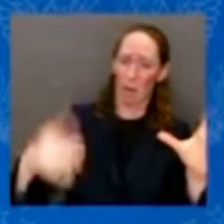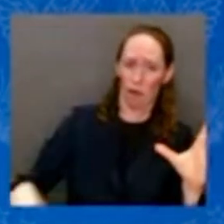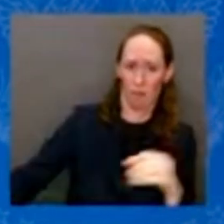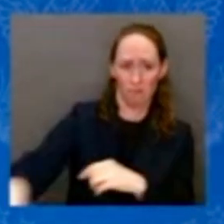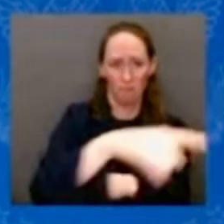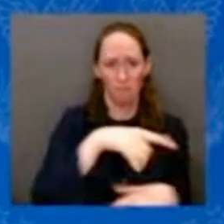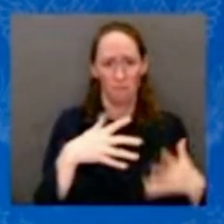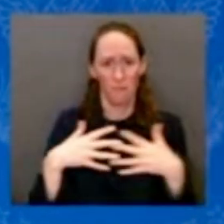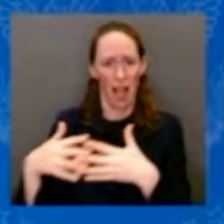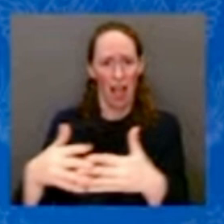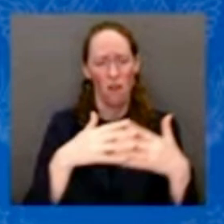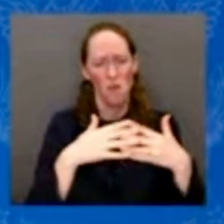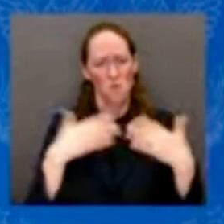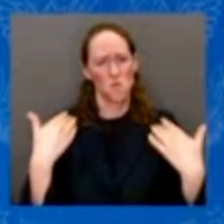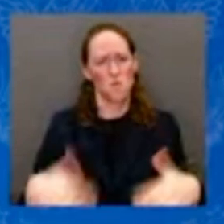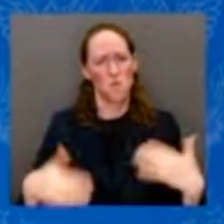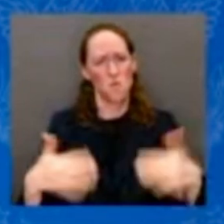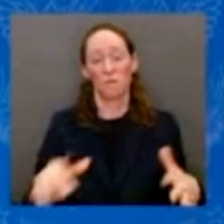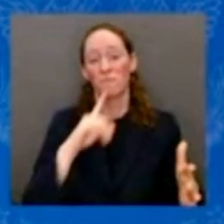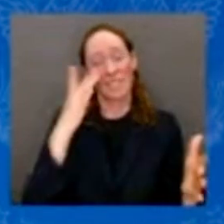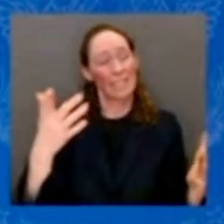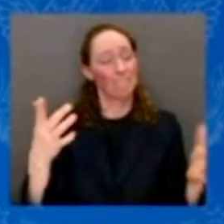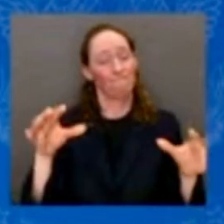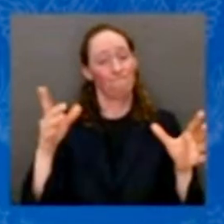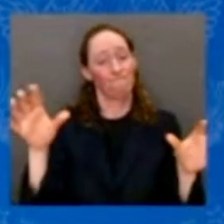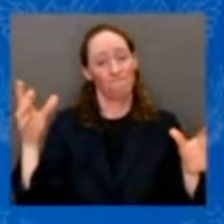our diversity is the strength of this nation.